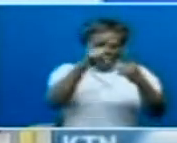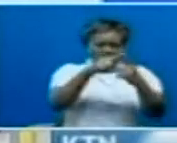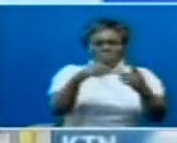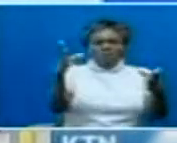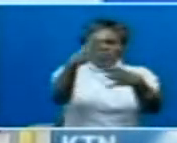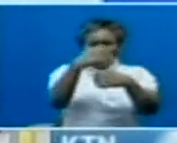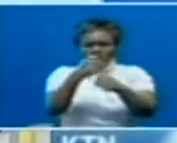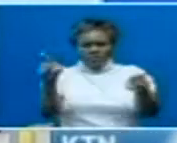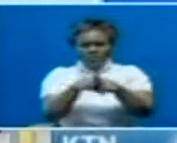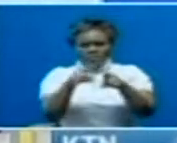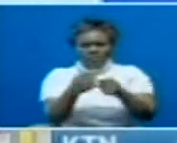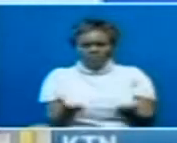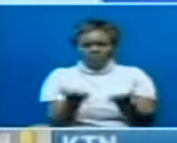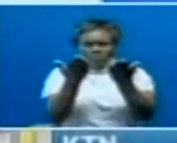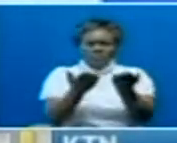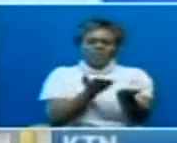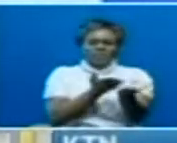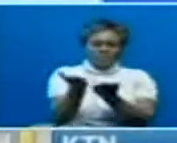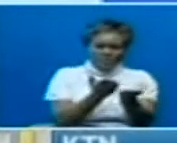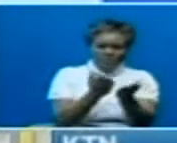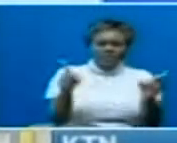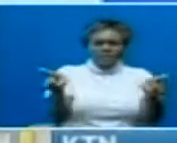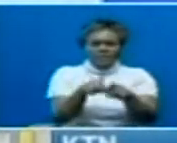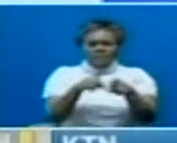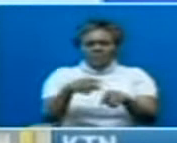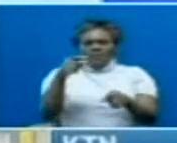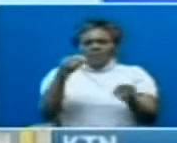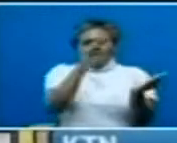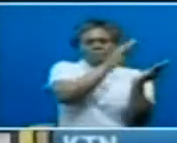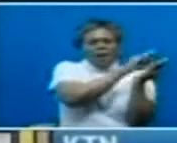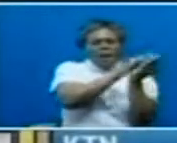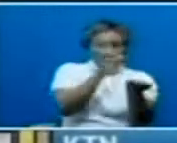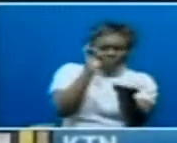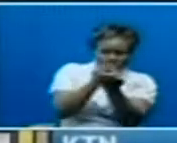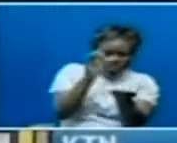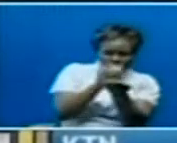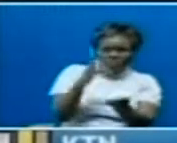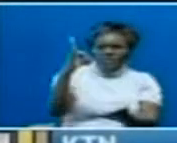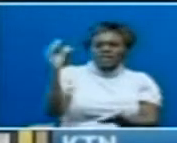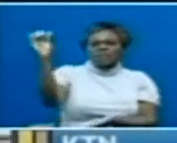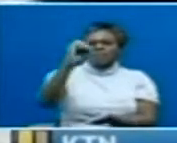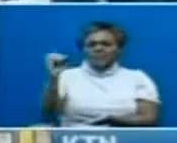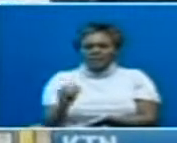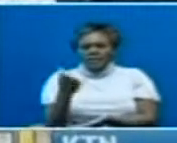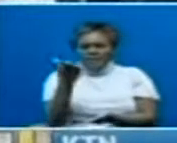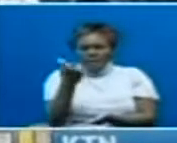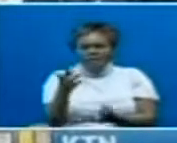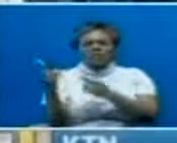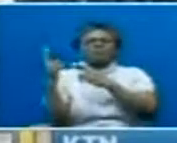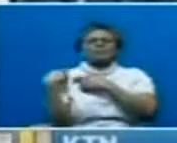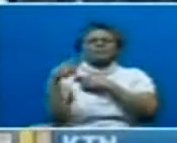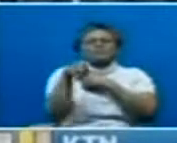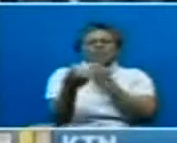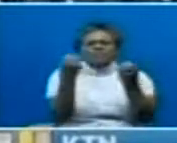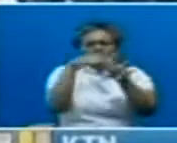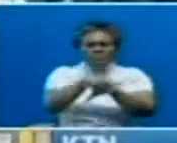structure and enhance operational efficiency. As a result, the bank laid off 3% of its workforce, whose roles it says could not